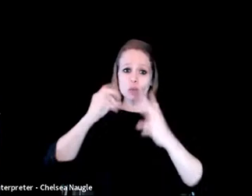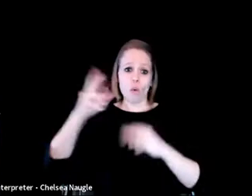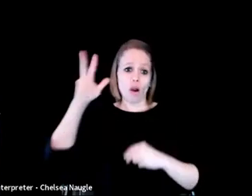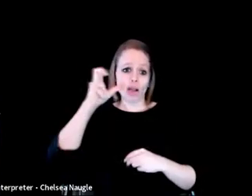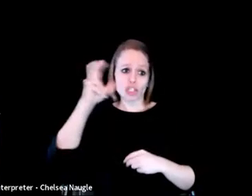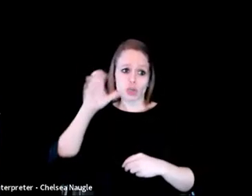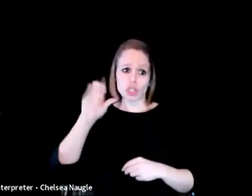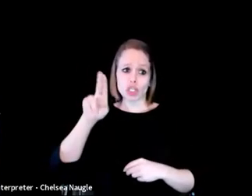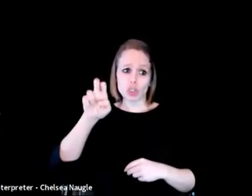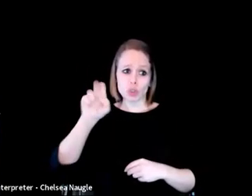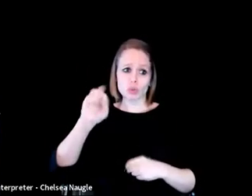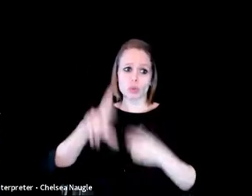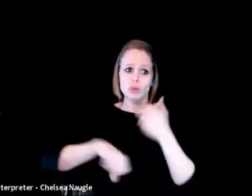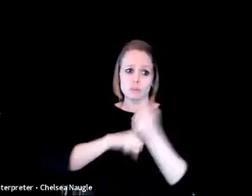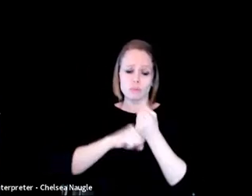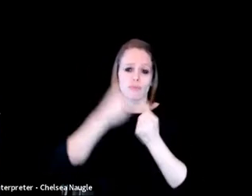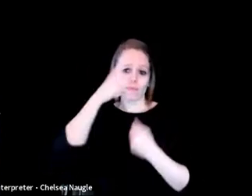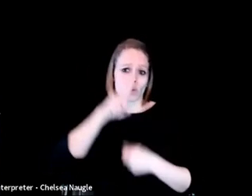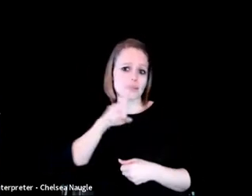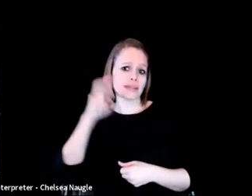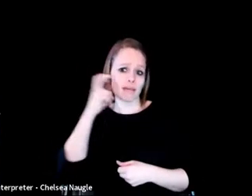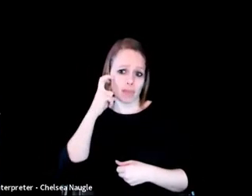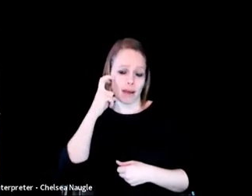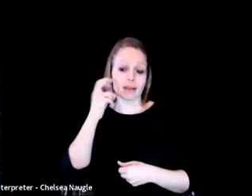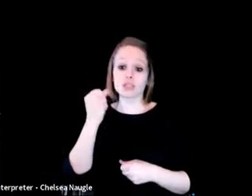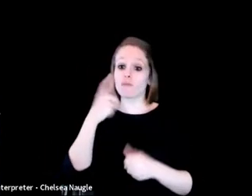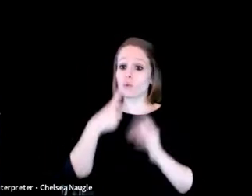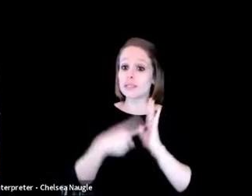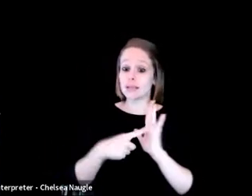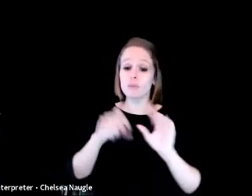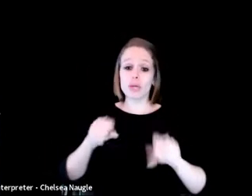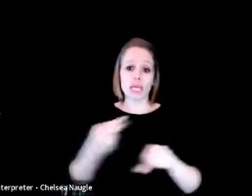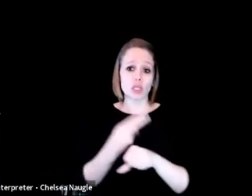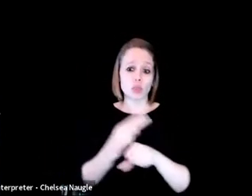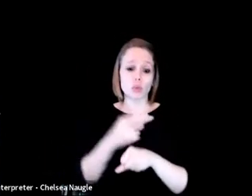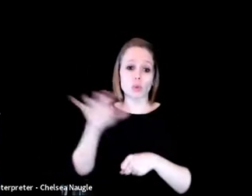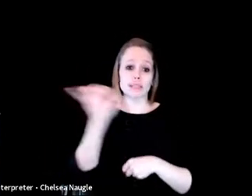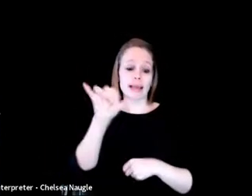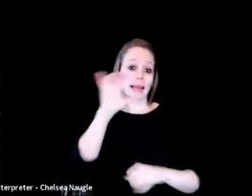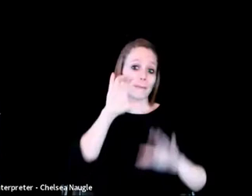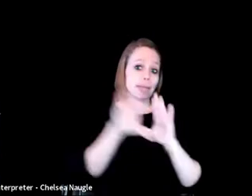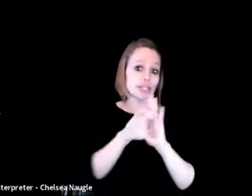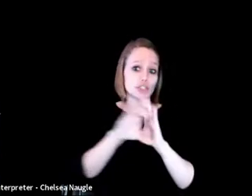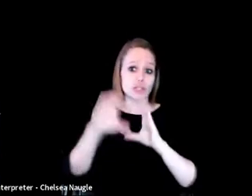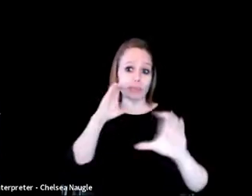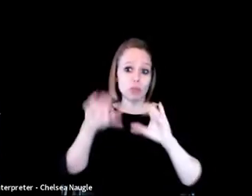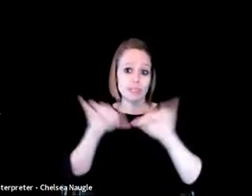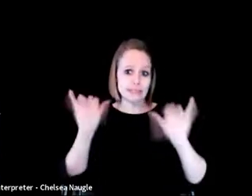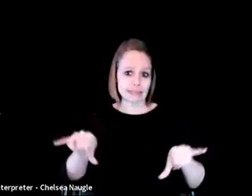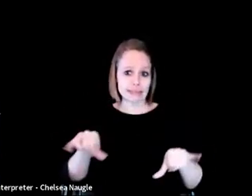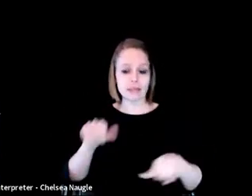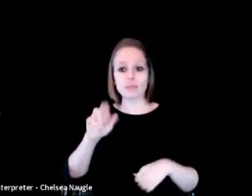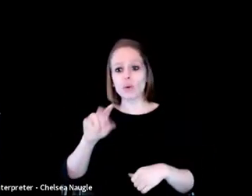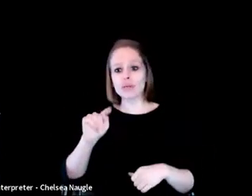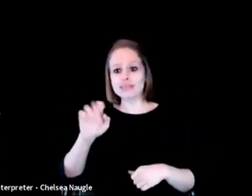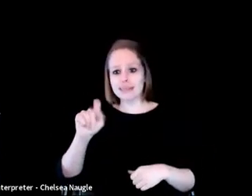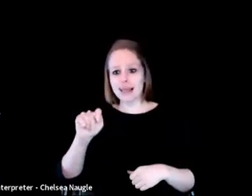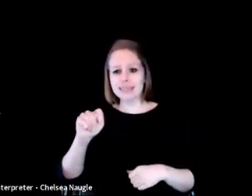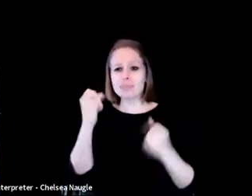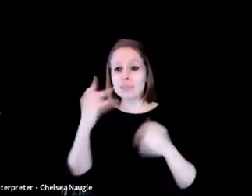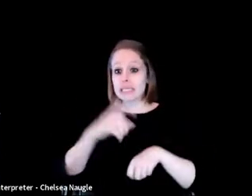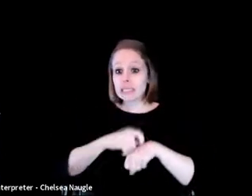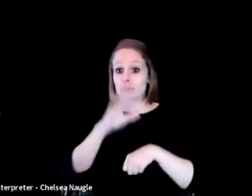classes, they use a picture communication system, PECS. And lots of times these are just kind of small